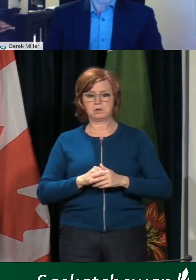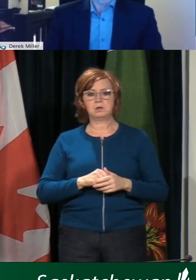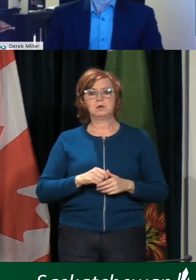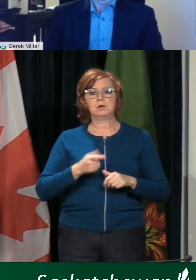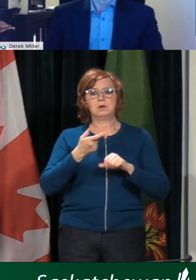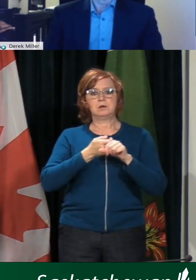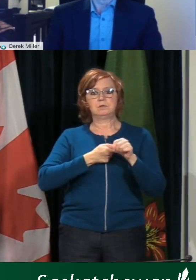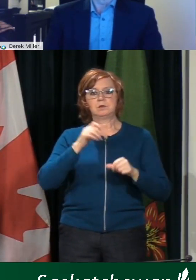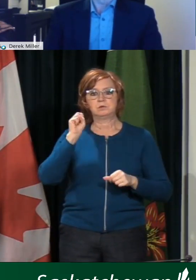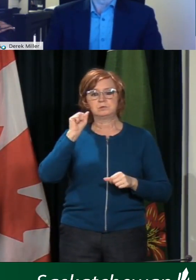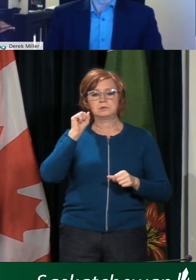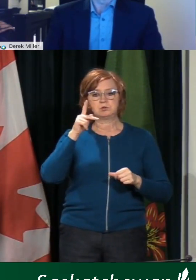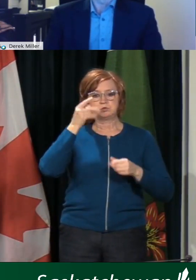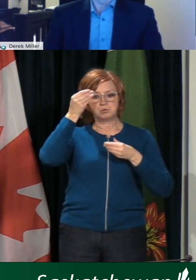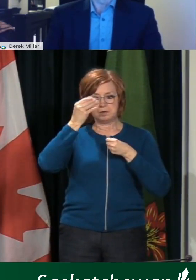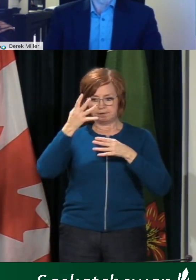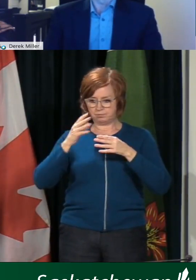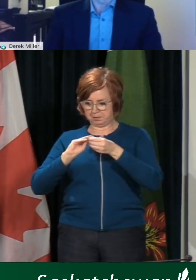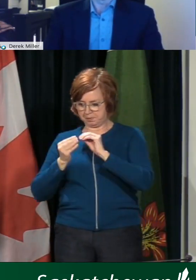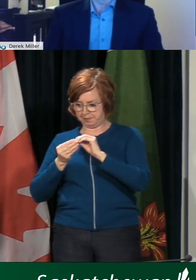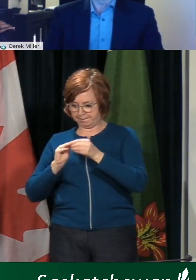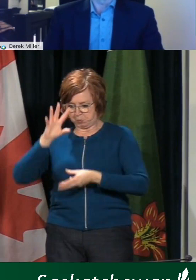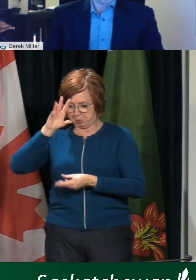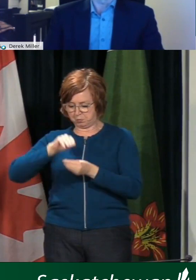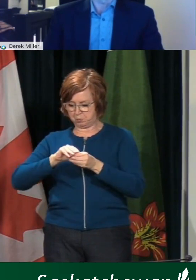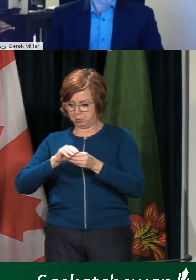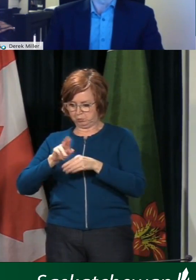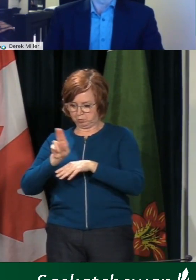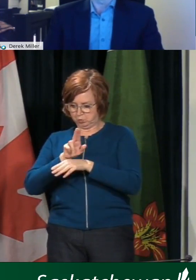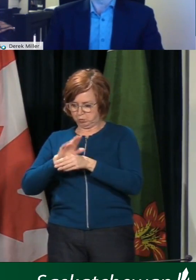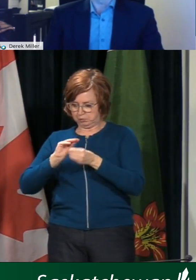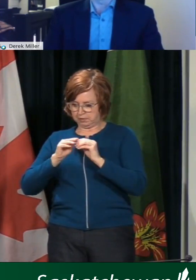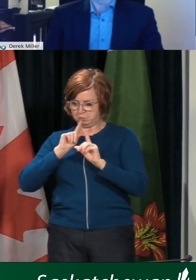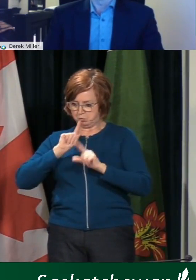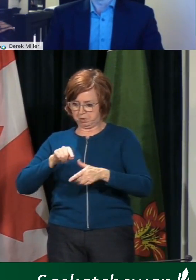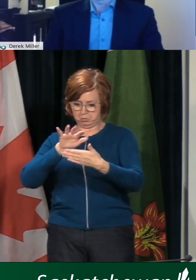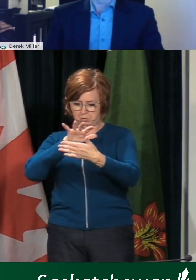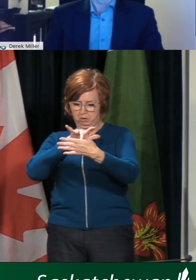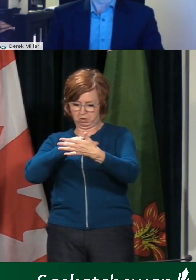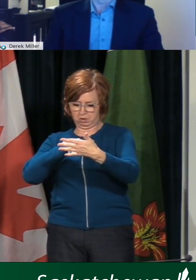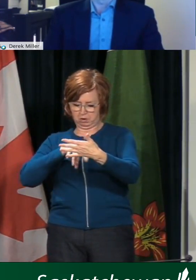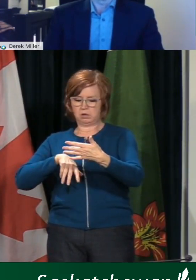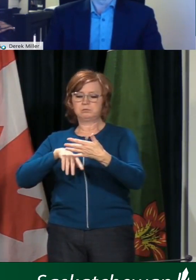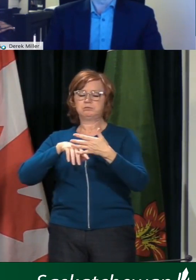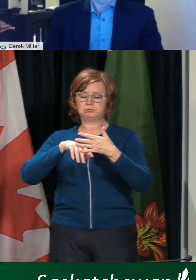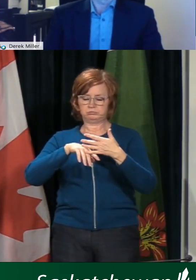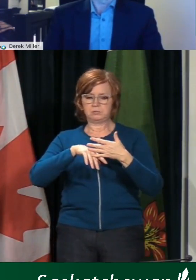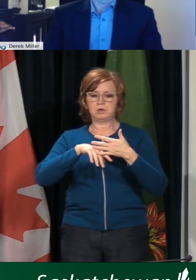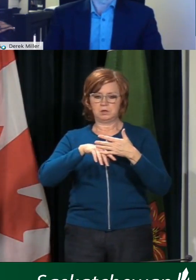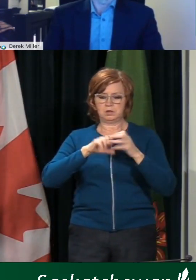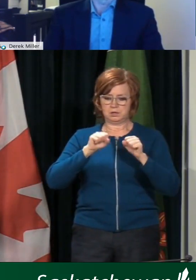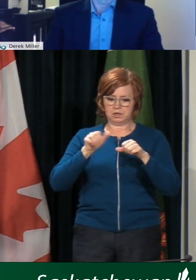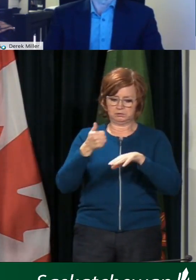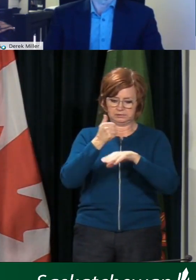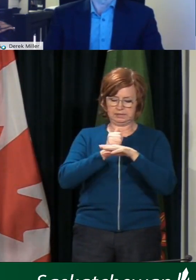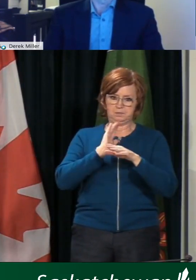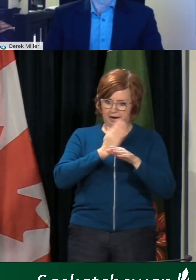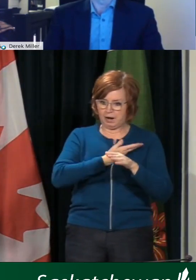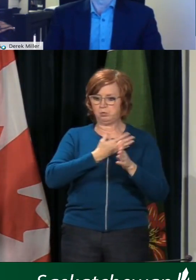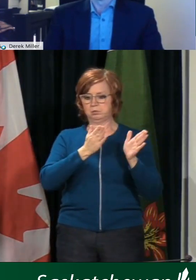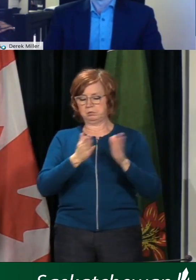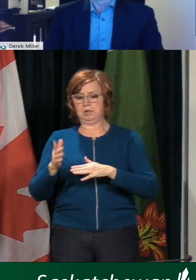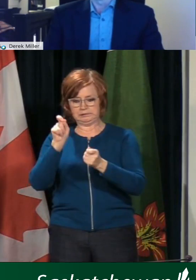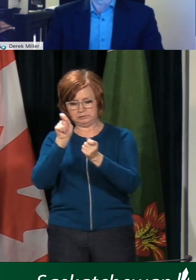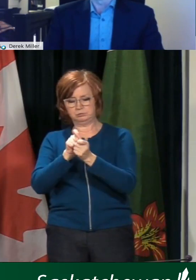information. By doing so, we still sustain a conservative capacity estimate and the contingencies to ensure that we are